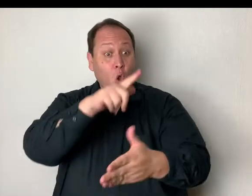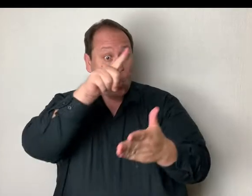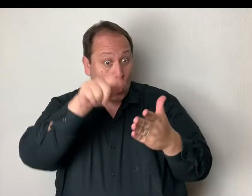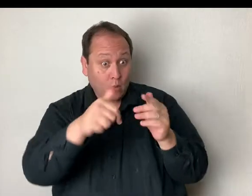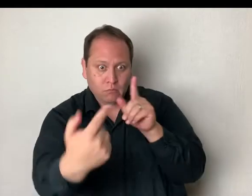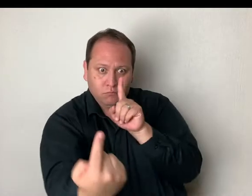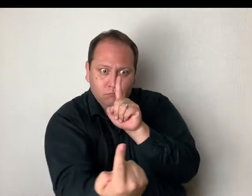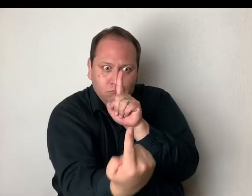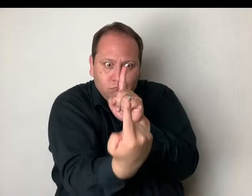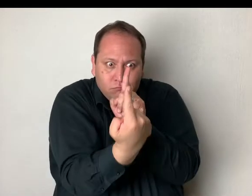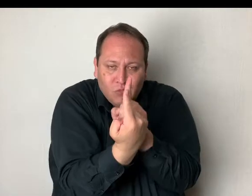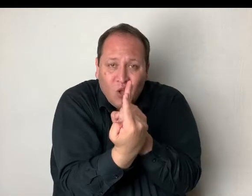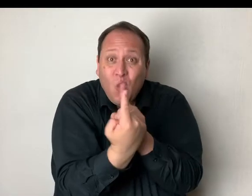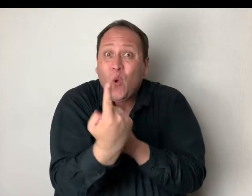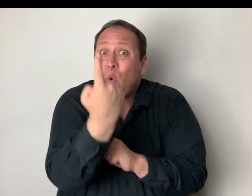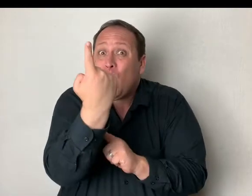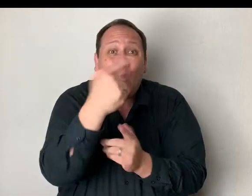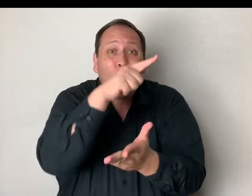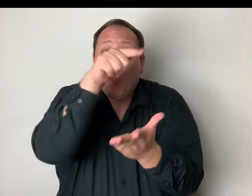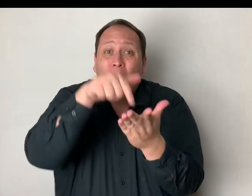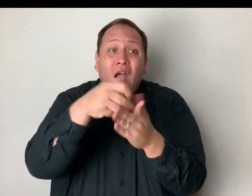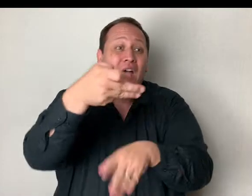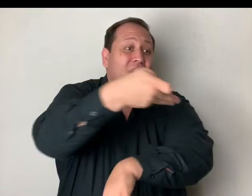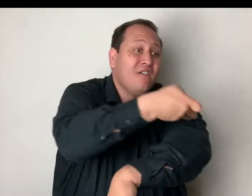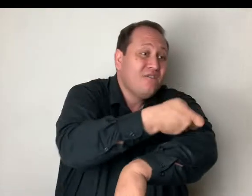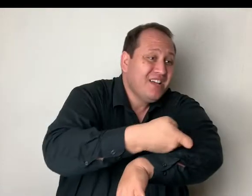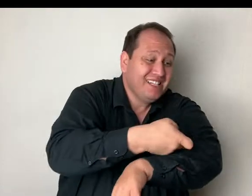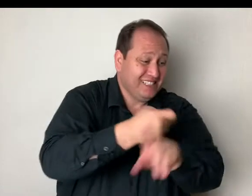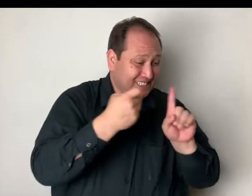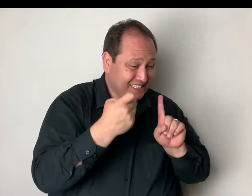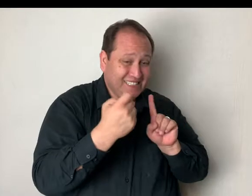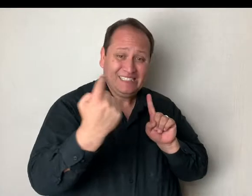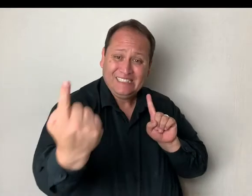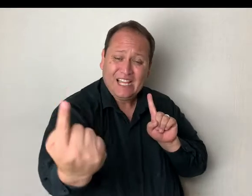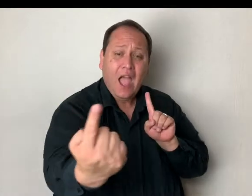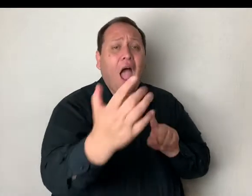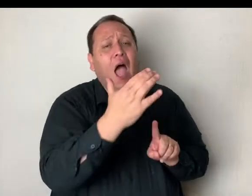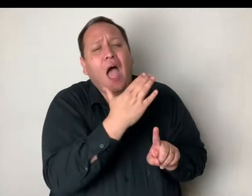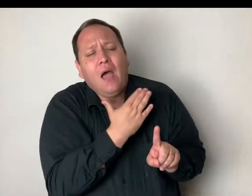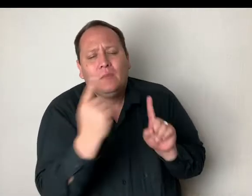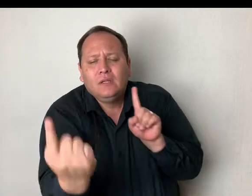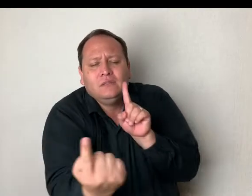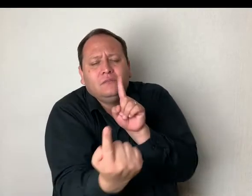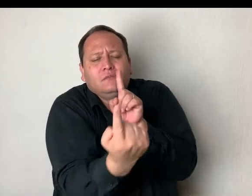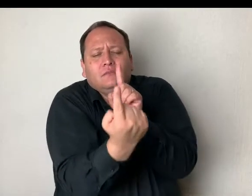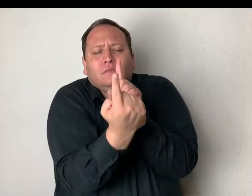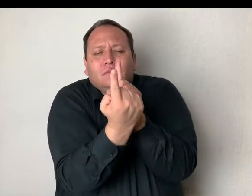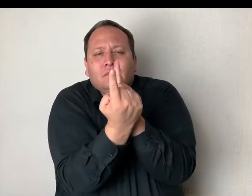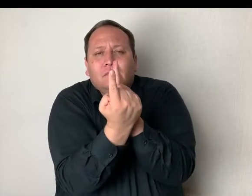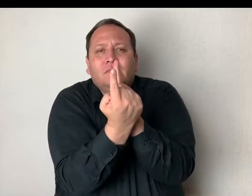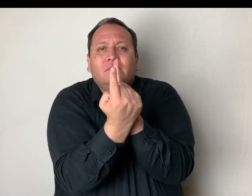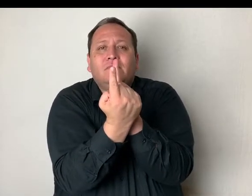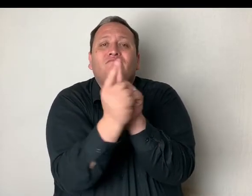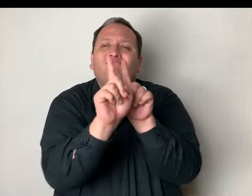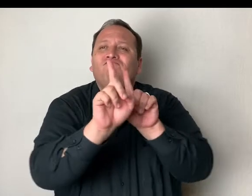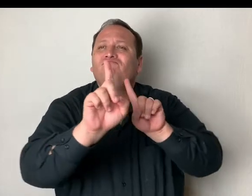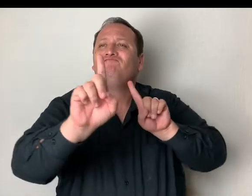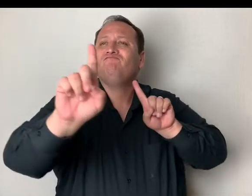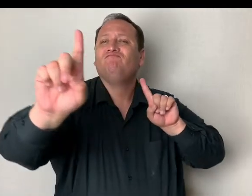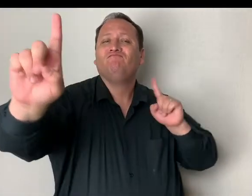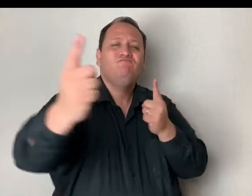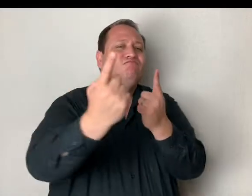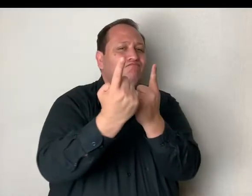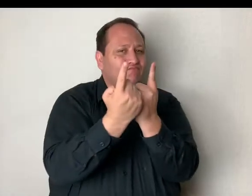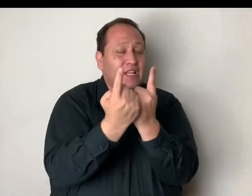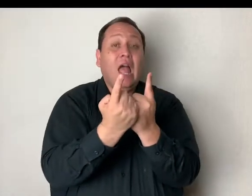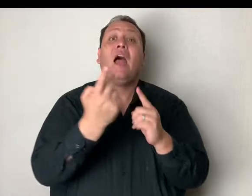only way families could come and meet their loved ones that weren't able to travel back and forth. So you would have families travel